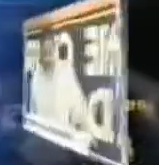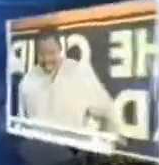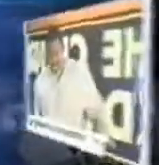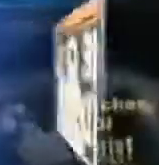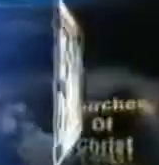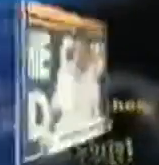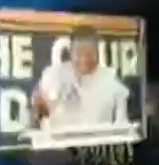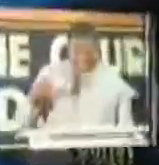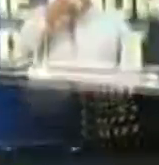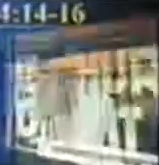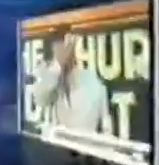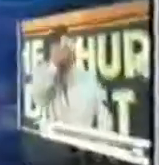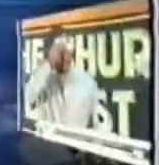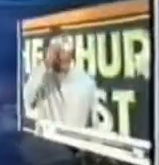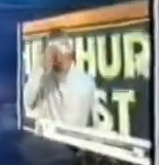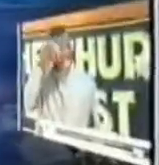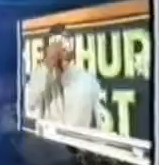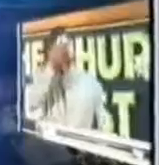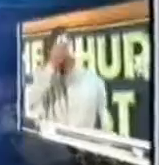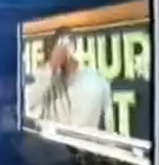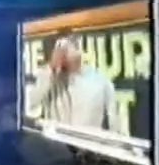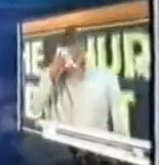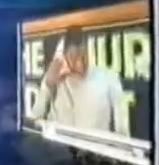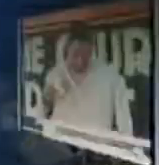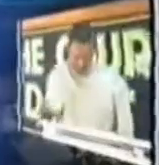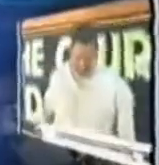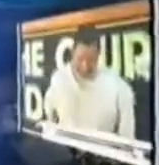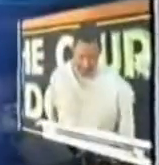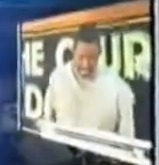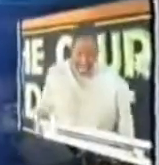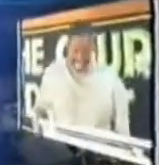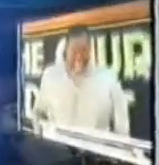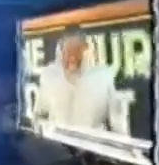4, verse 14 to 16. Paul ana eka say you. O say,